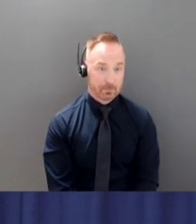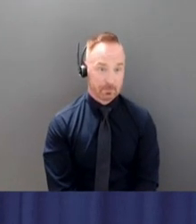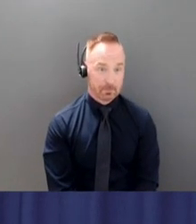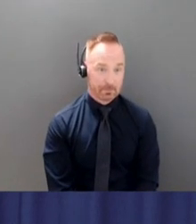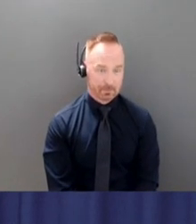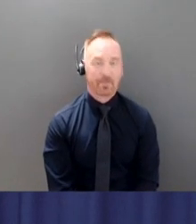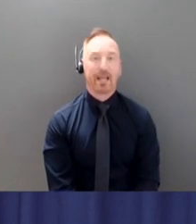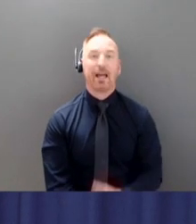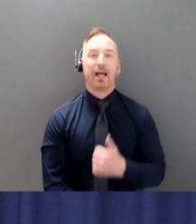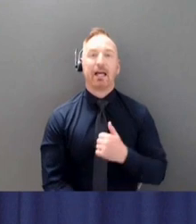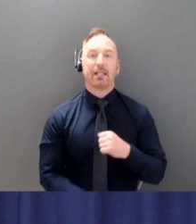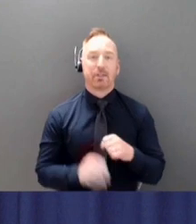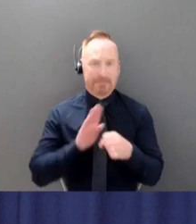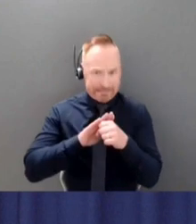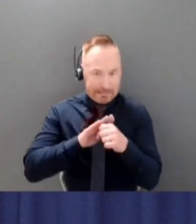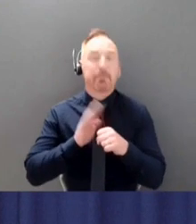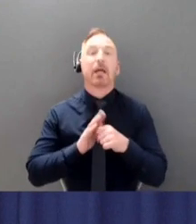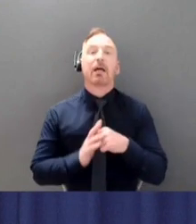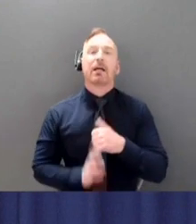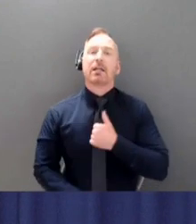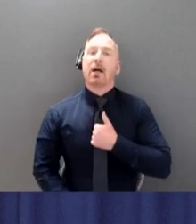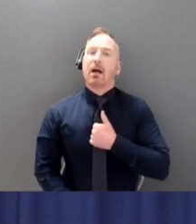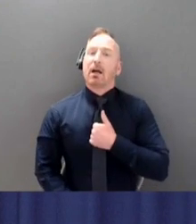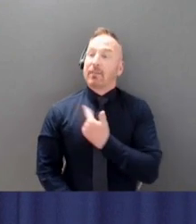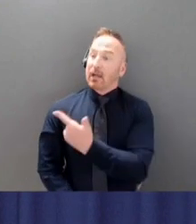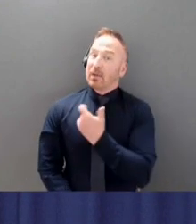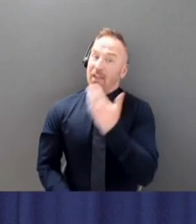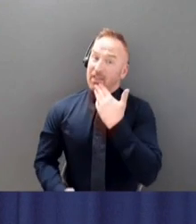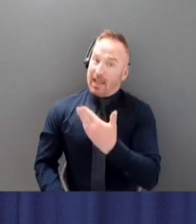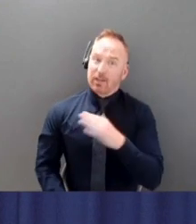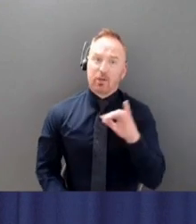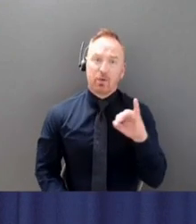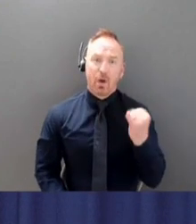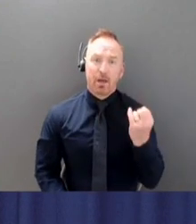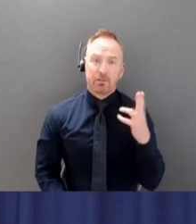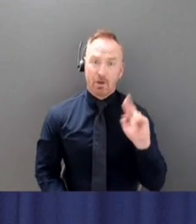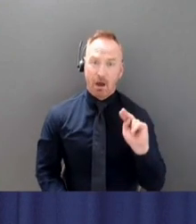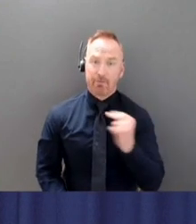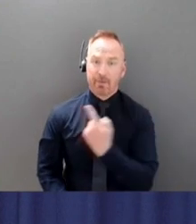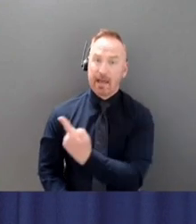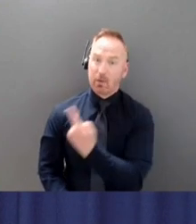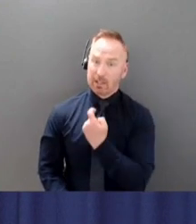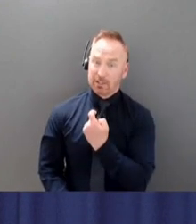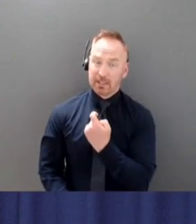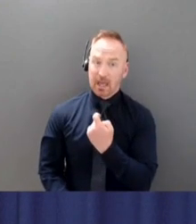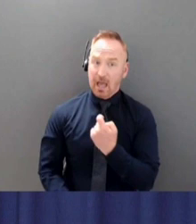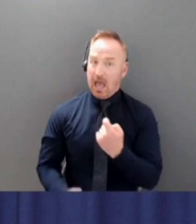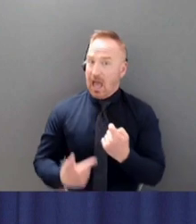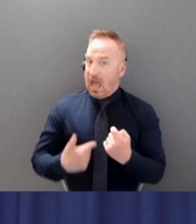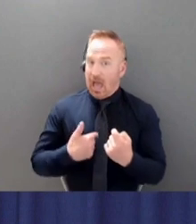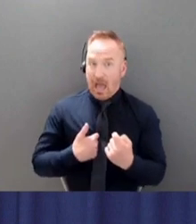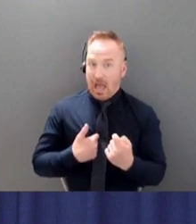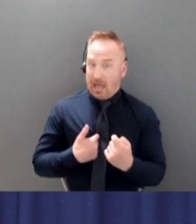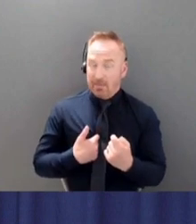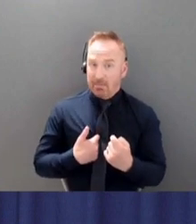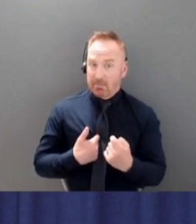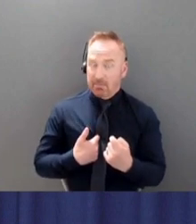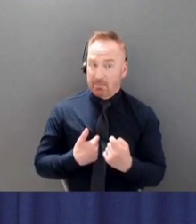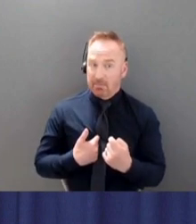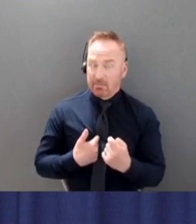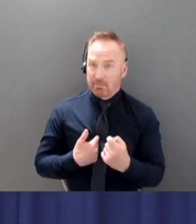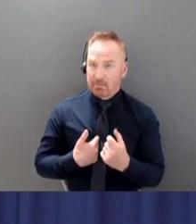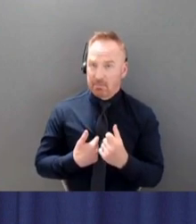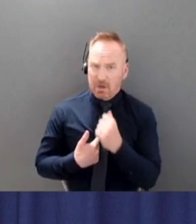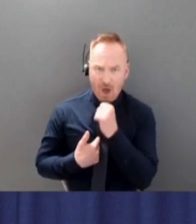Thanks very much for your question, John. I'm not aware of what you are